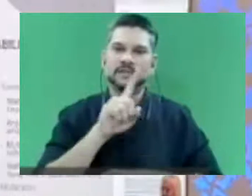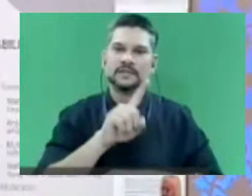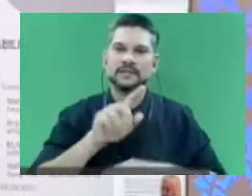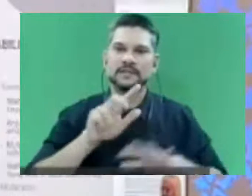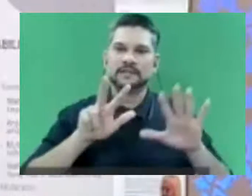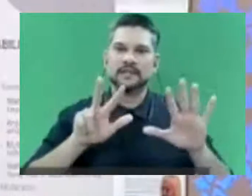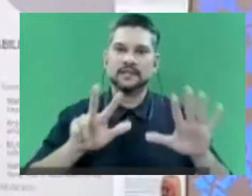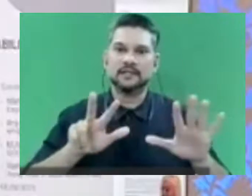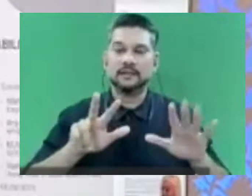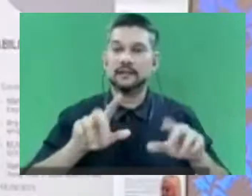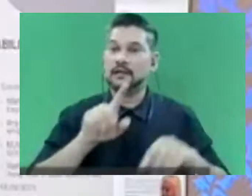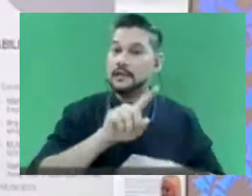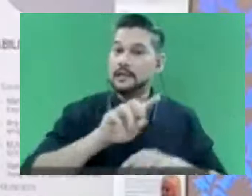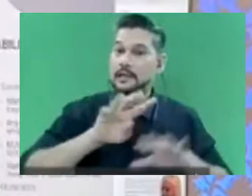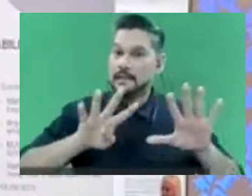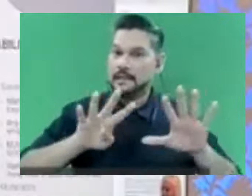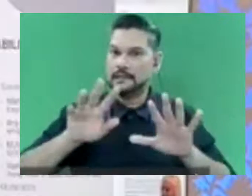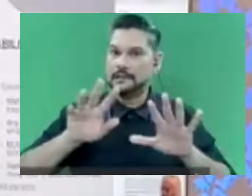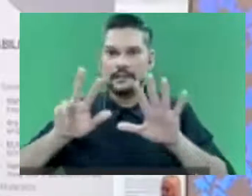digital world